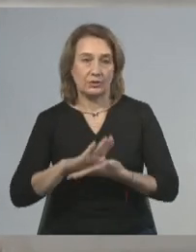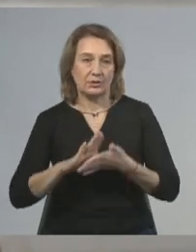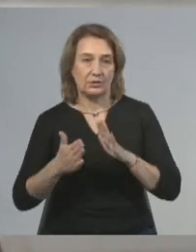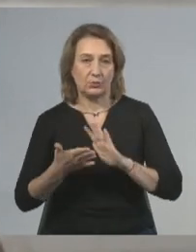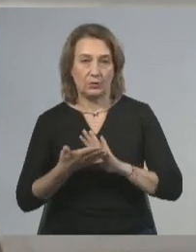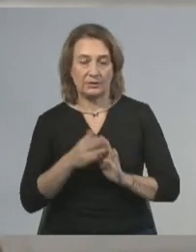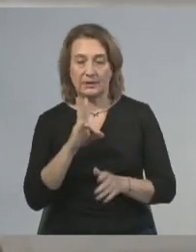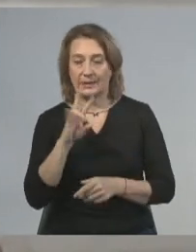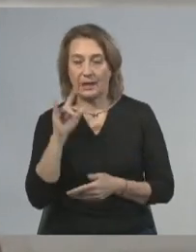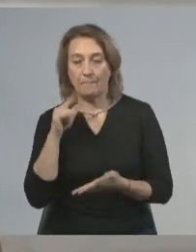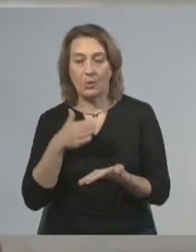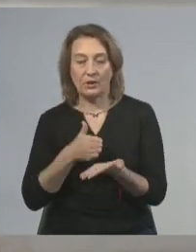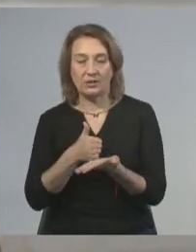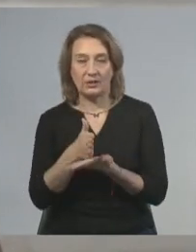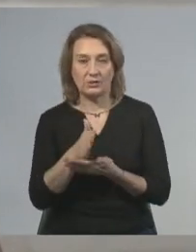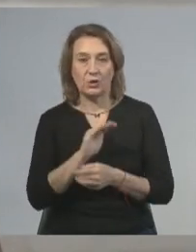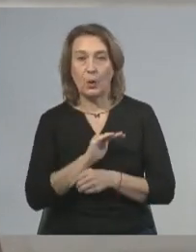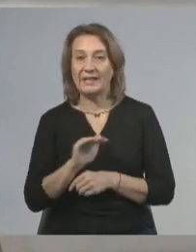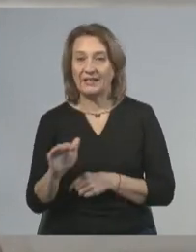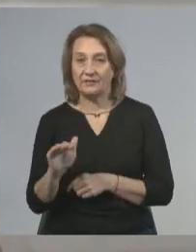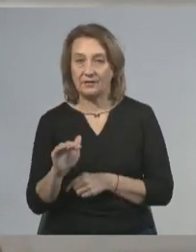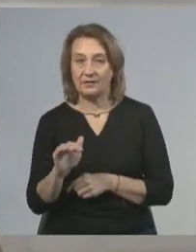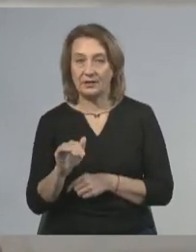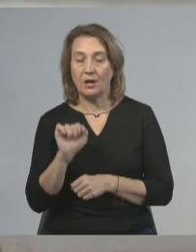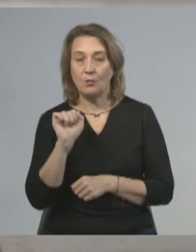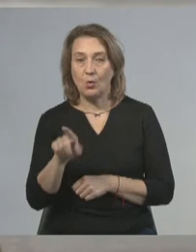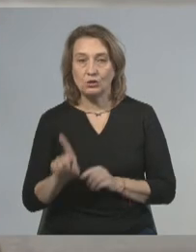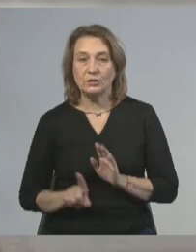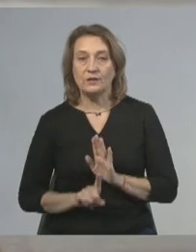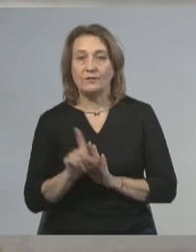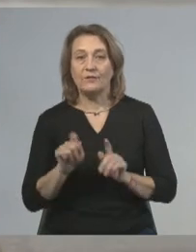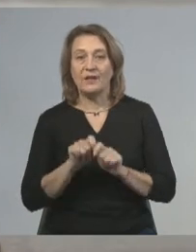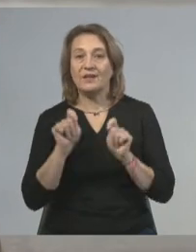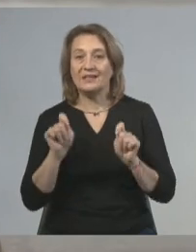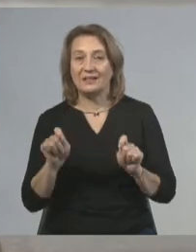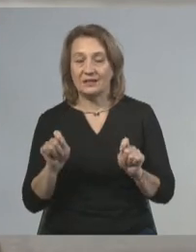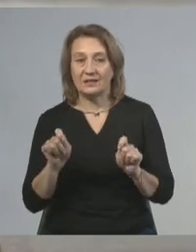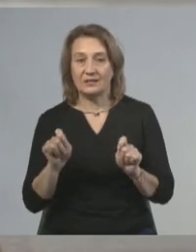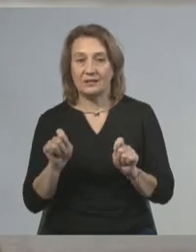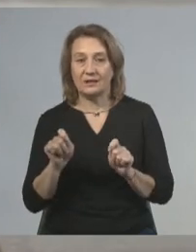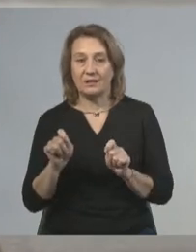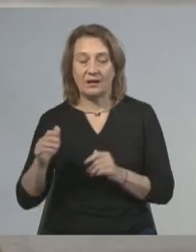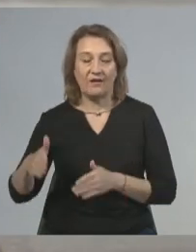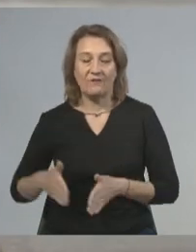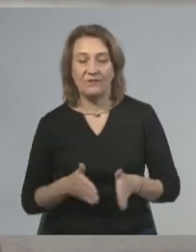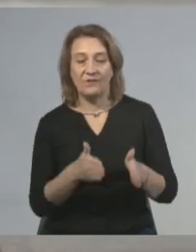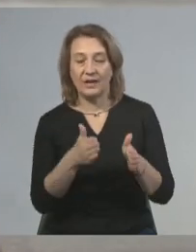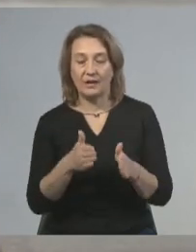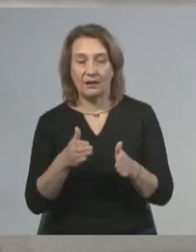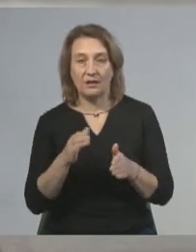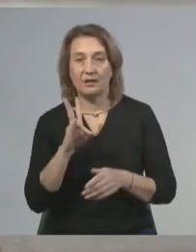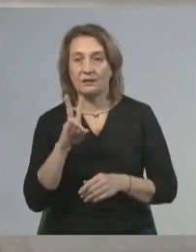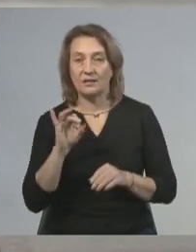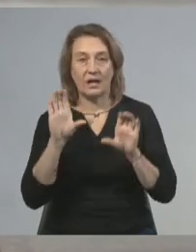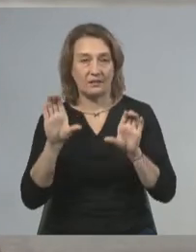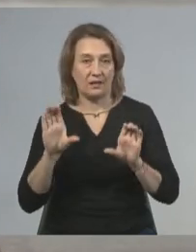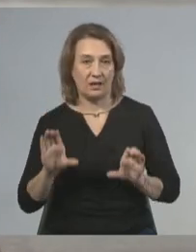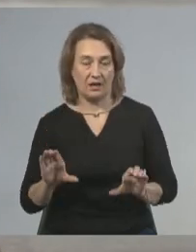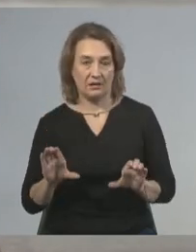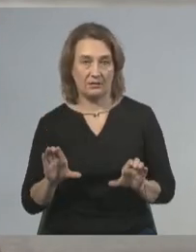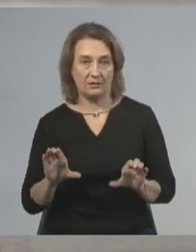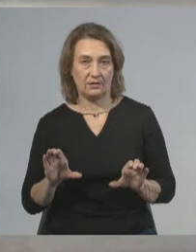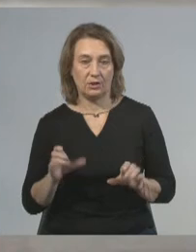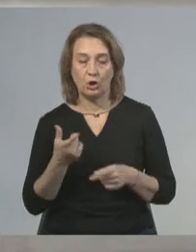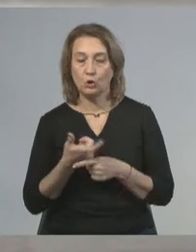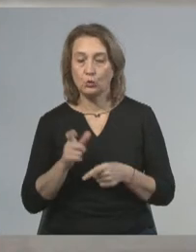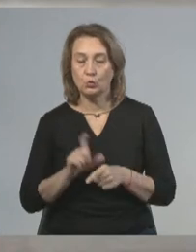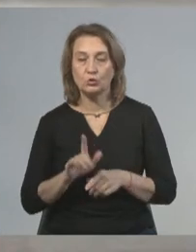there i am afraid that the government might open uh some illegal avenues